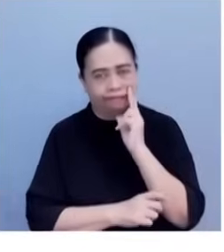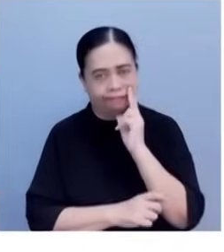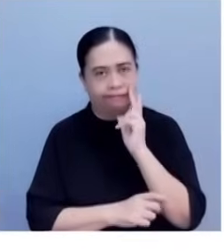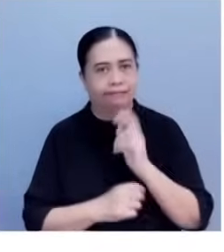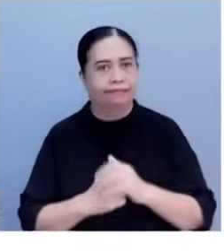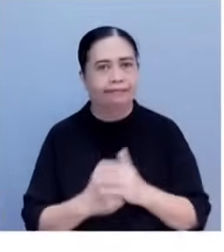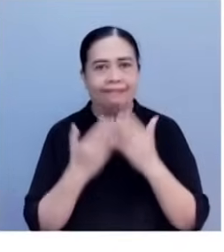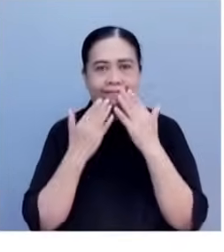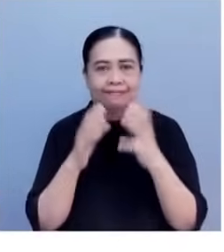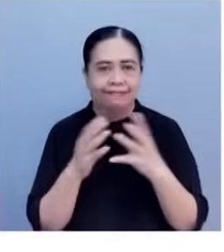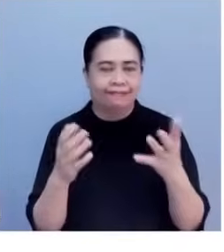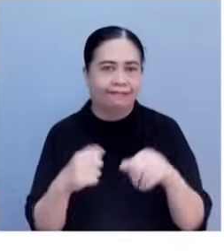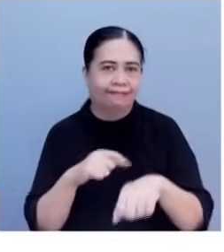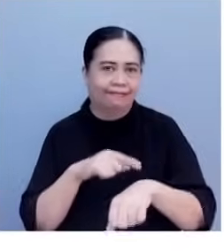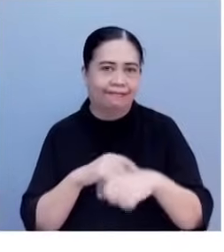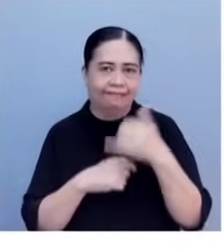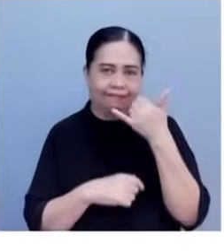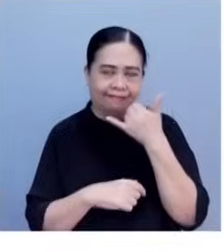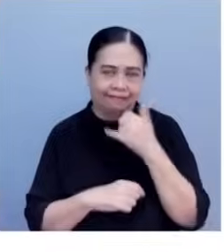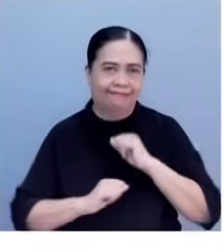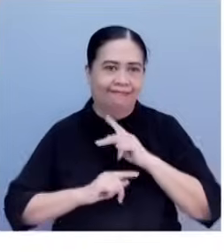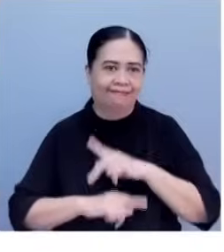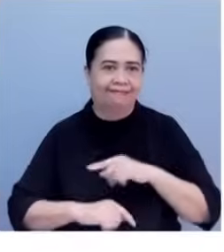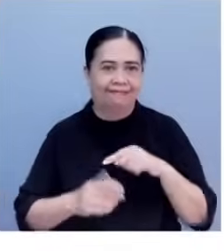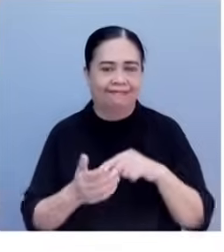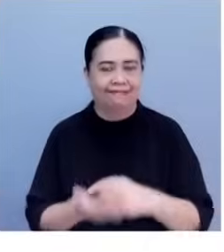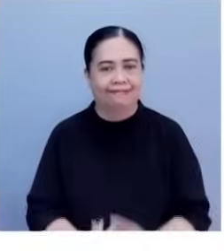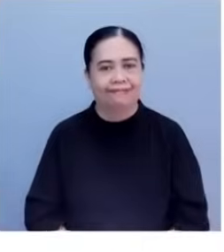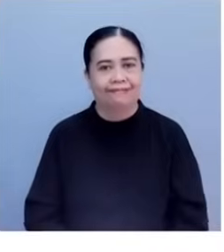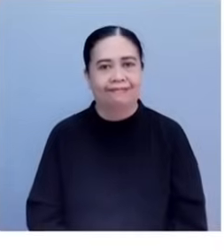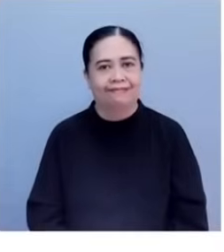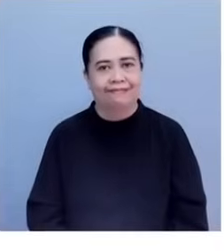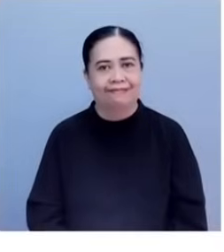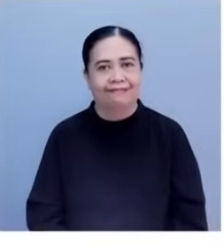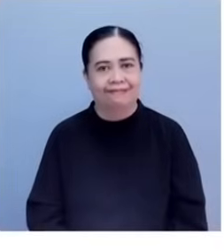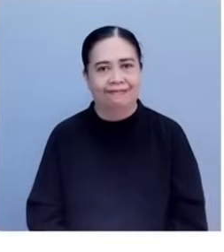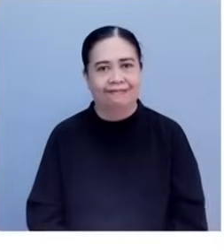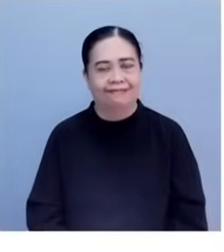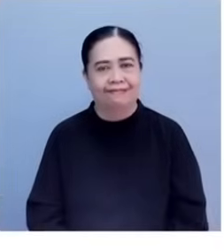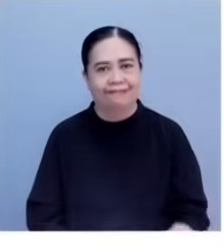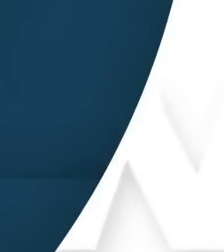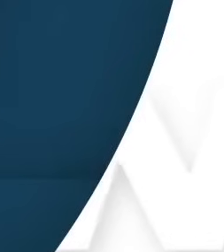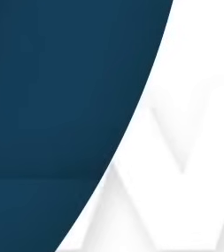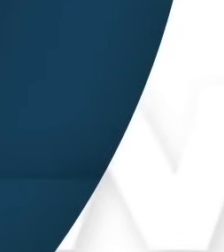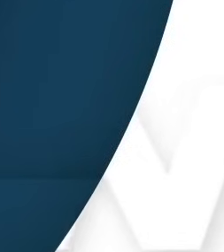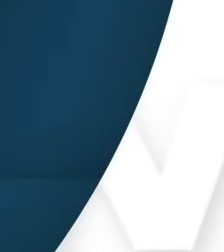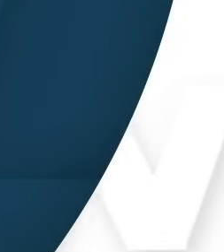Duterte. Thank you so much for taking our call. Appreciate it. Thank you.